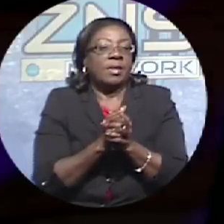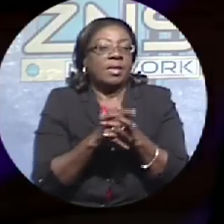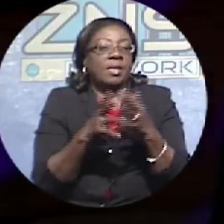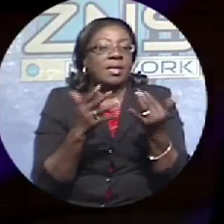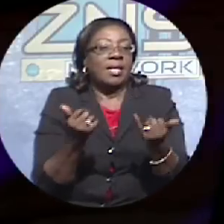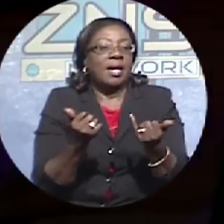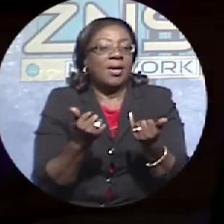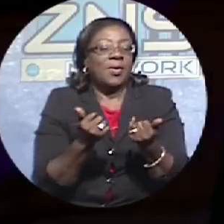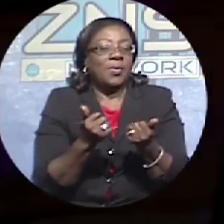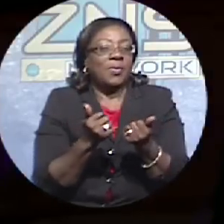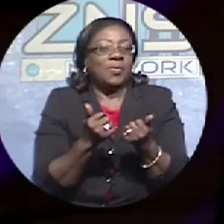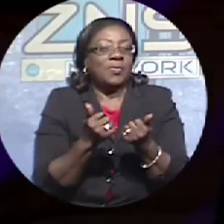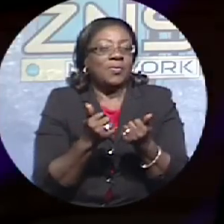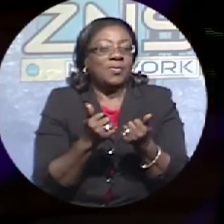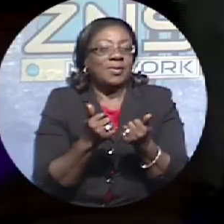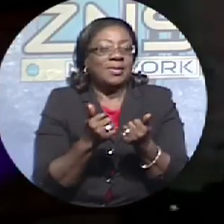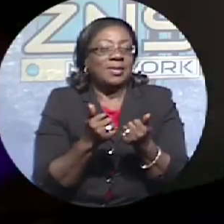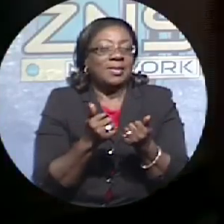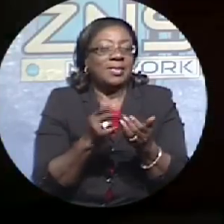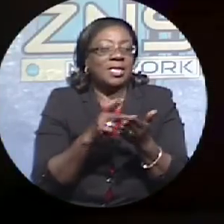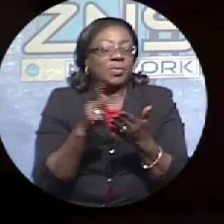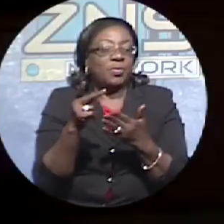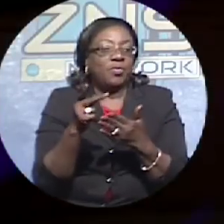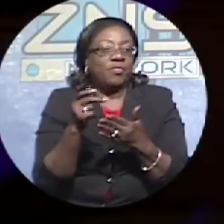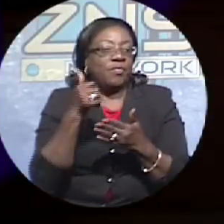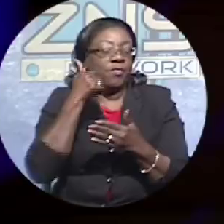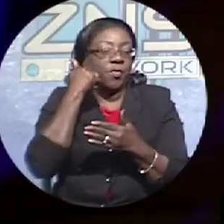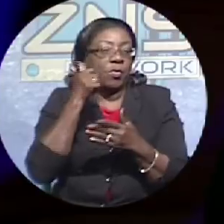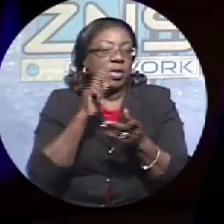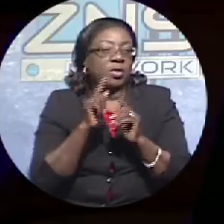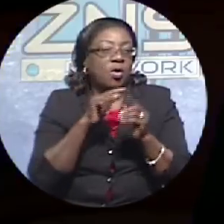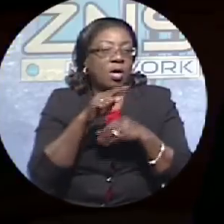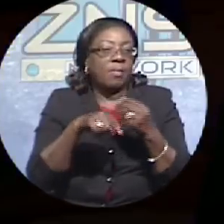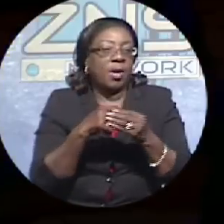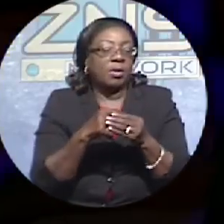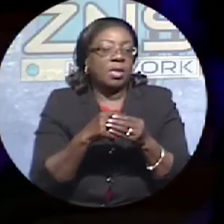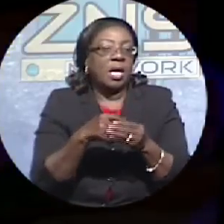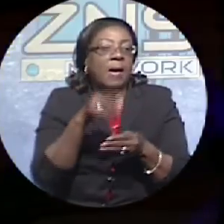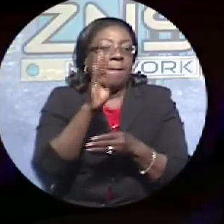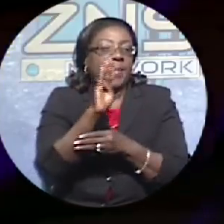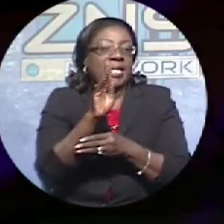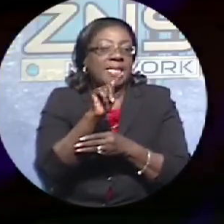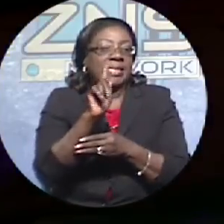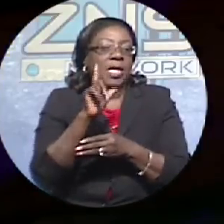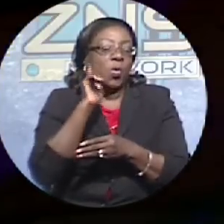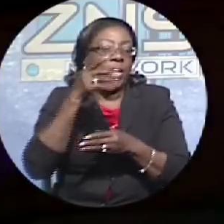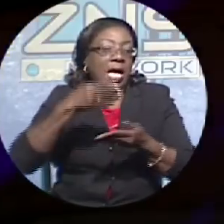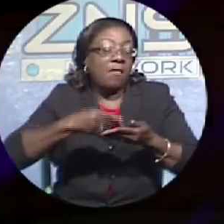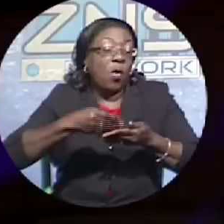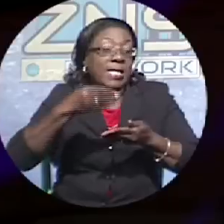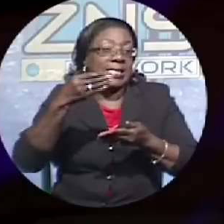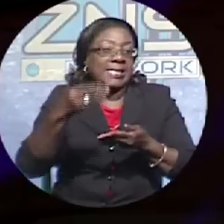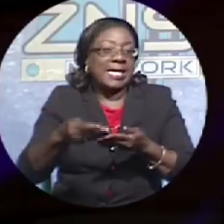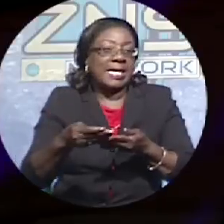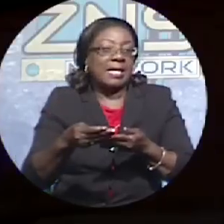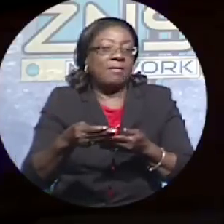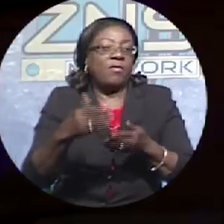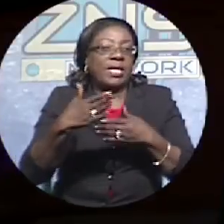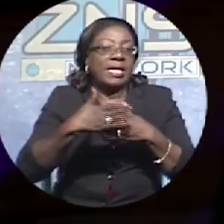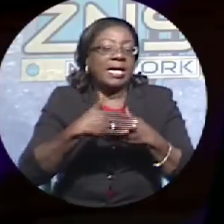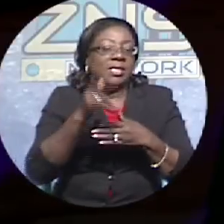Now, just a quick tidbit on those products that Weverson just talked about. Those products BTC will have on sale at a reduced cost for the